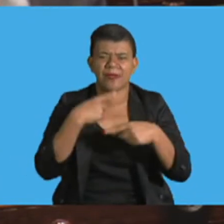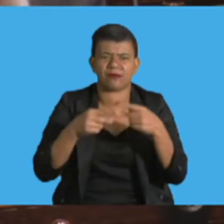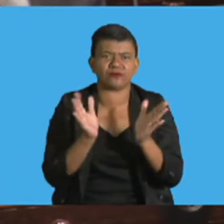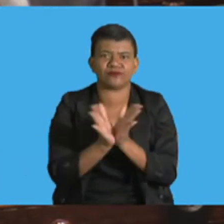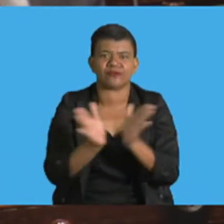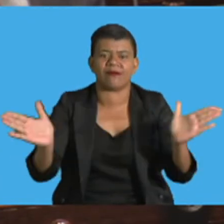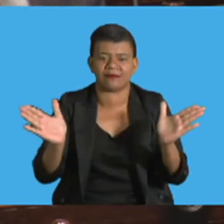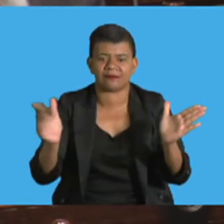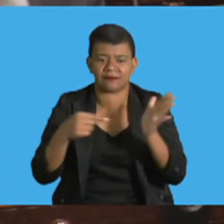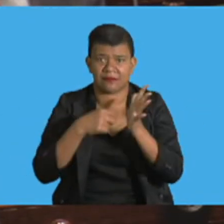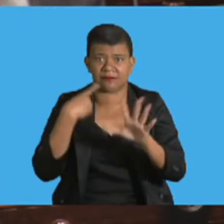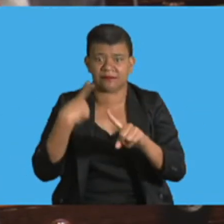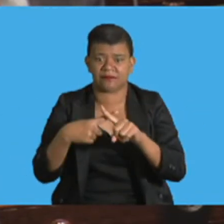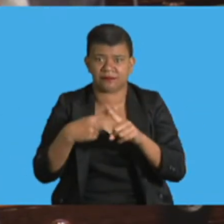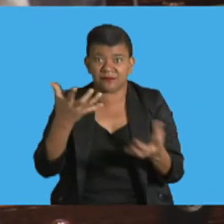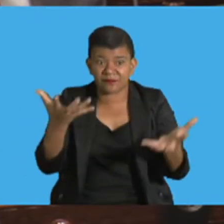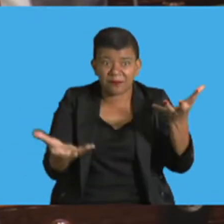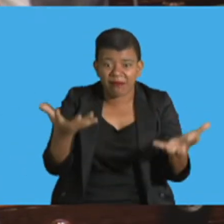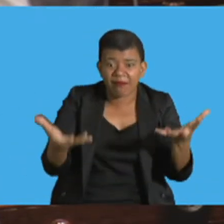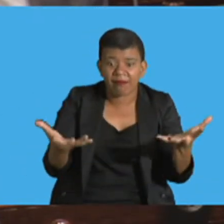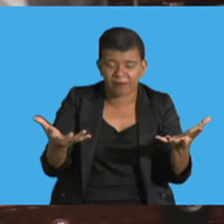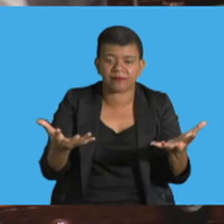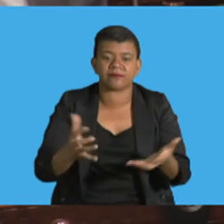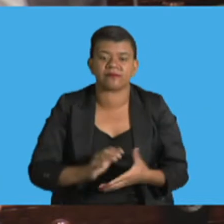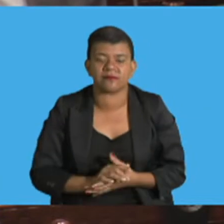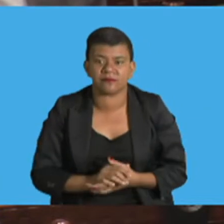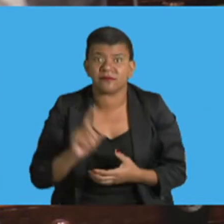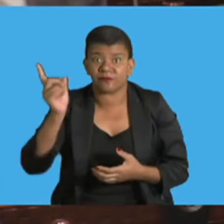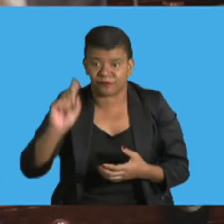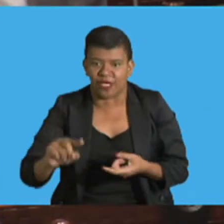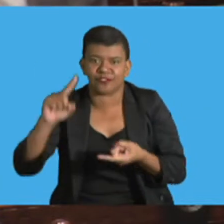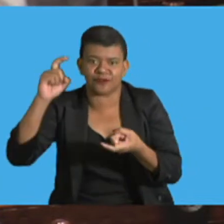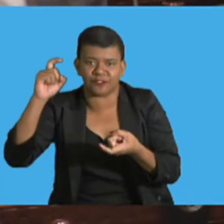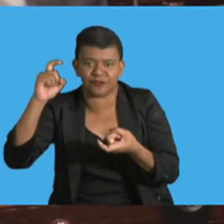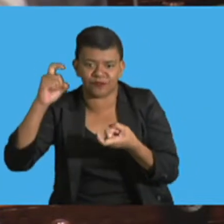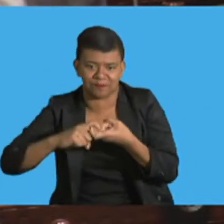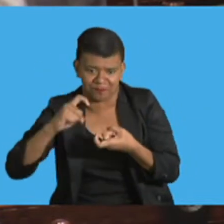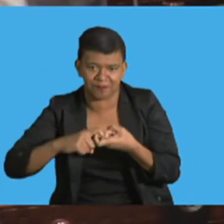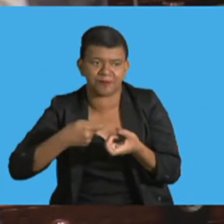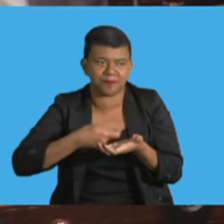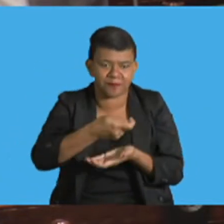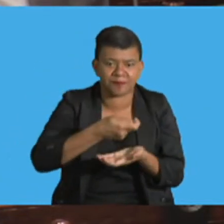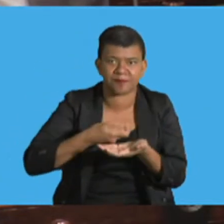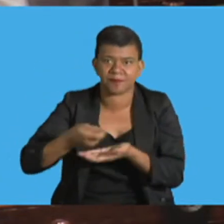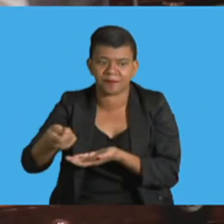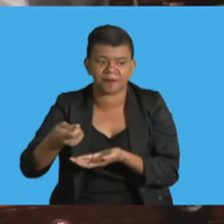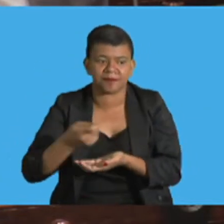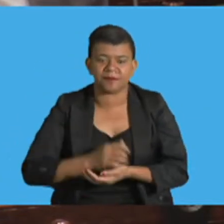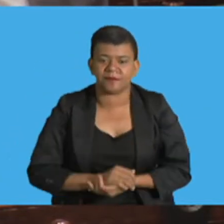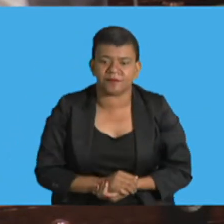be a lot higher. Today, corporate tax rate is 20%. Listed companies, corporate tax rate is 10%. And if you are regional